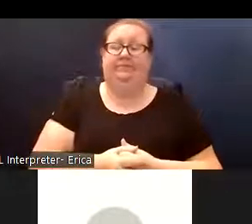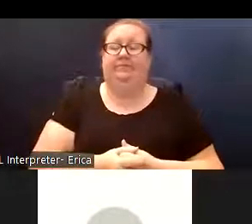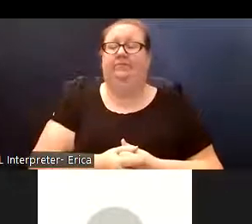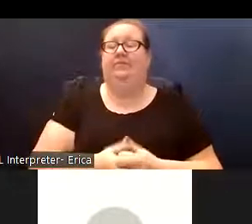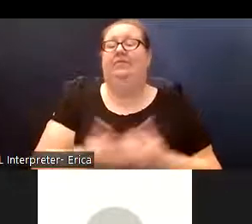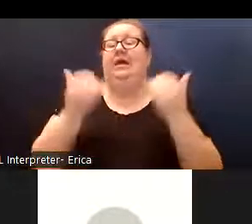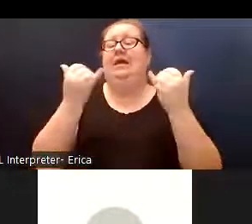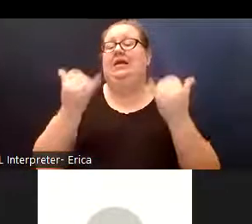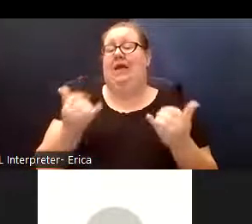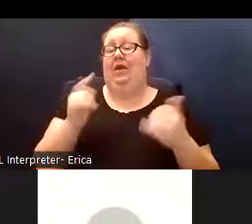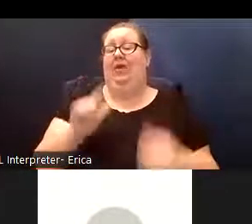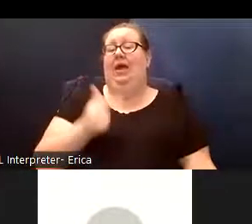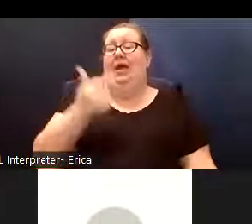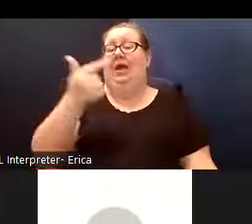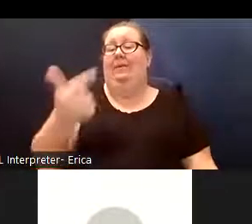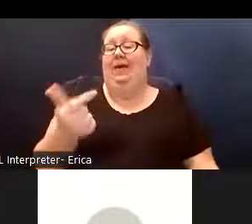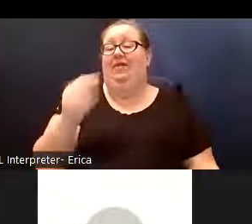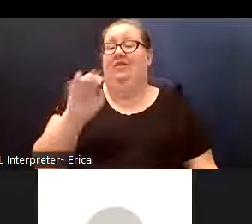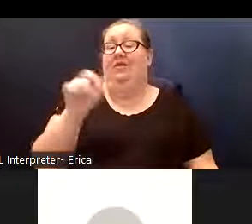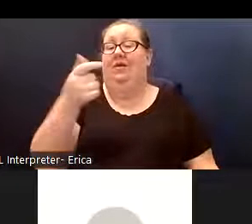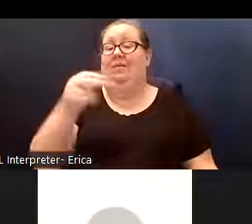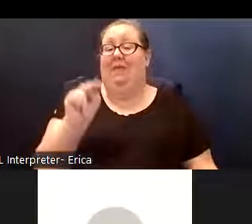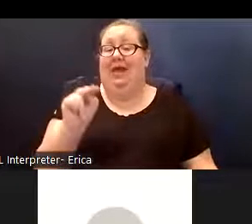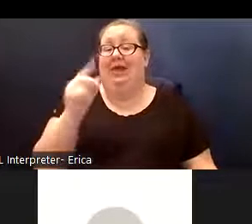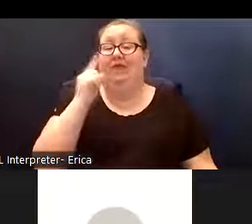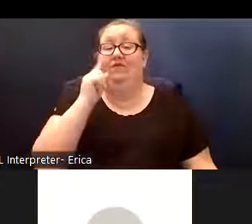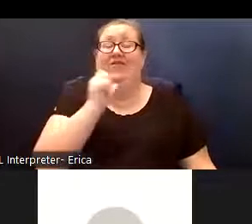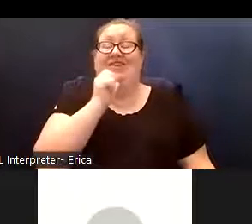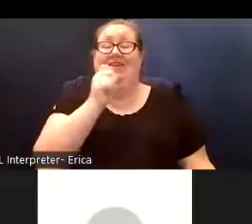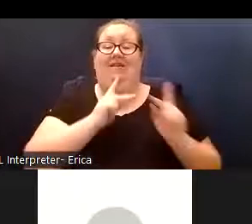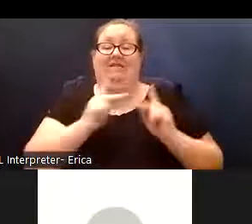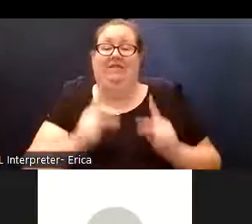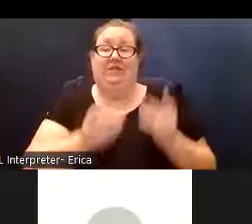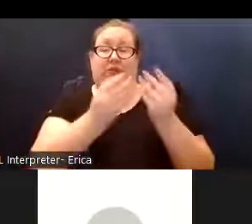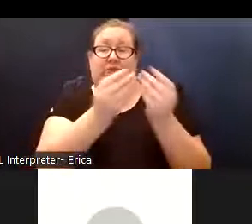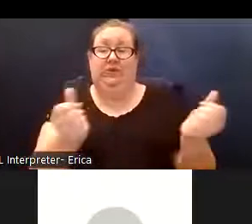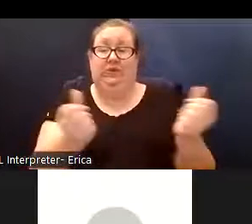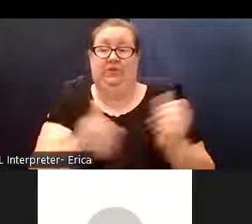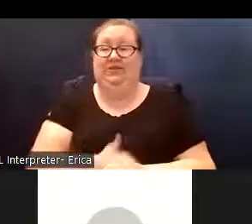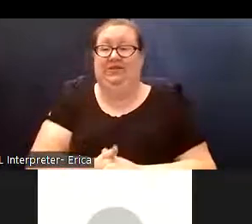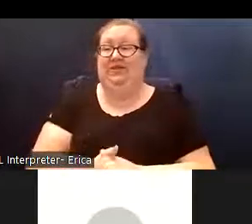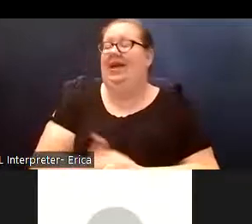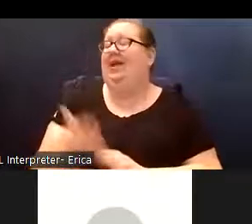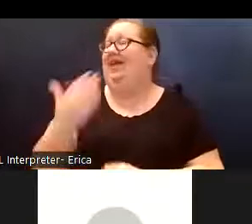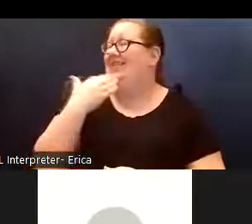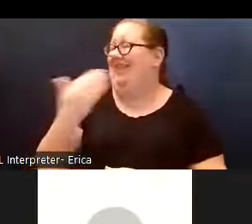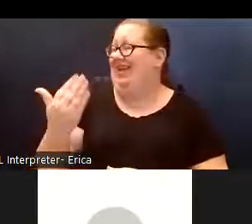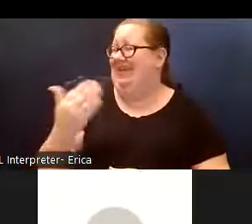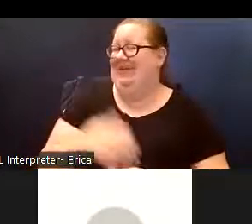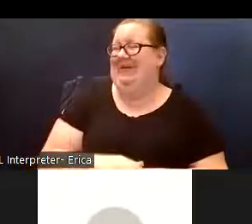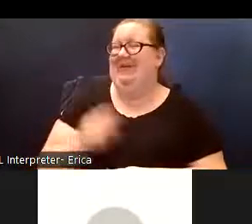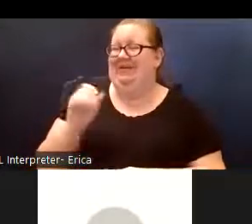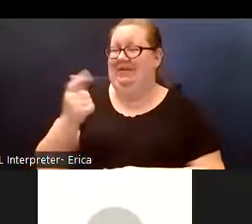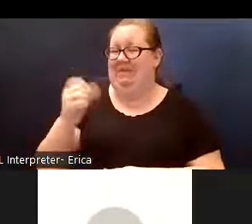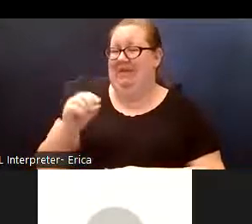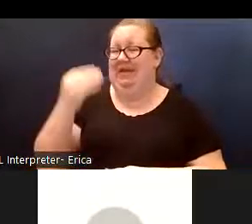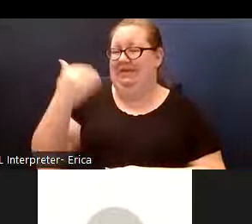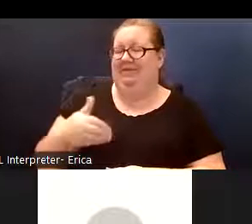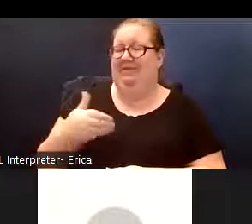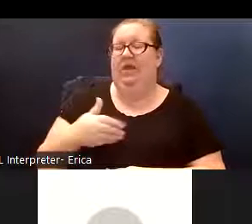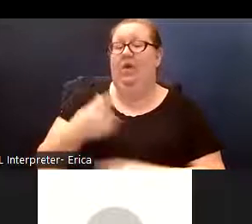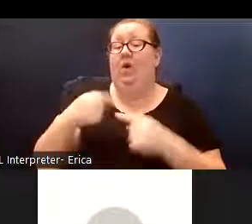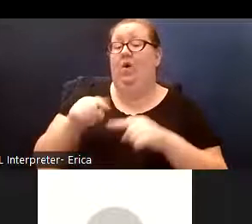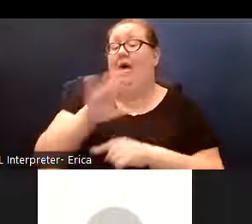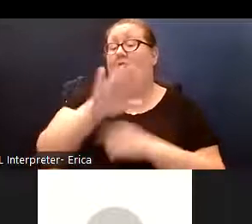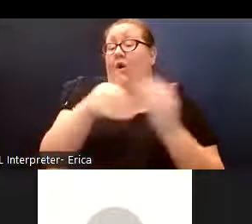Now I will pass it over to Megan for the non-physical solutions. Thank you. So while all of